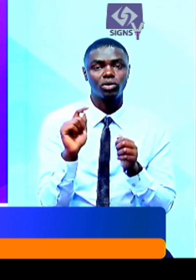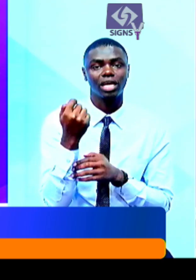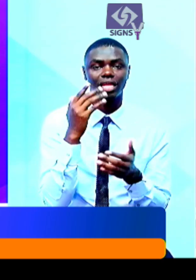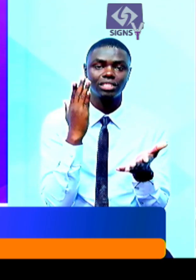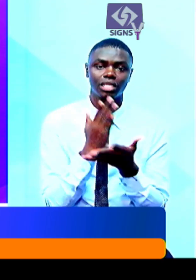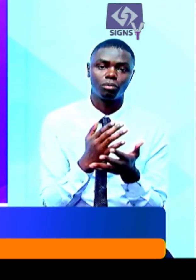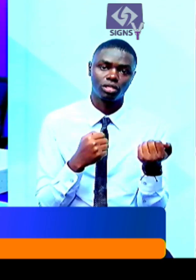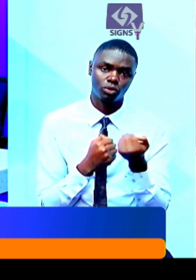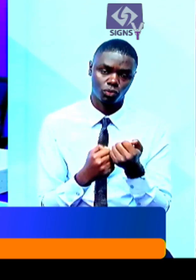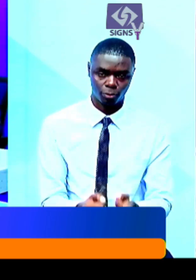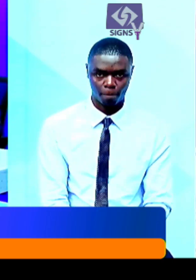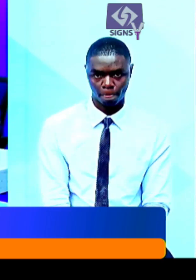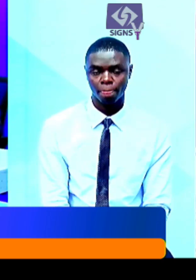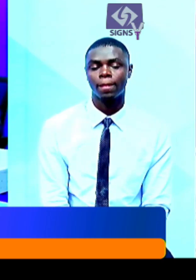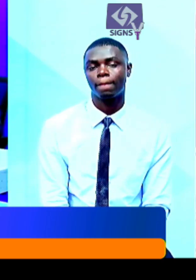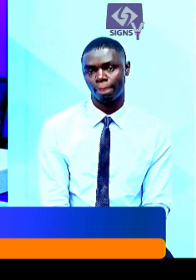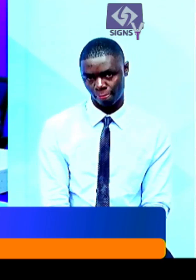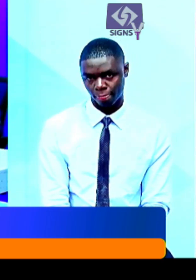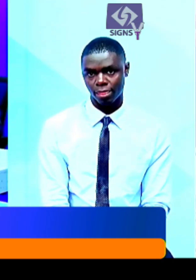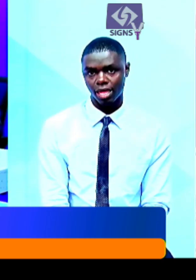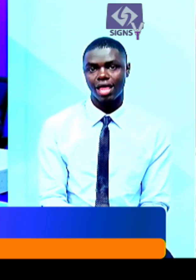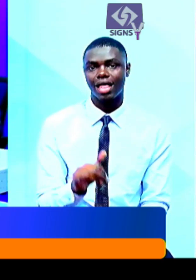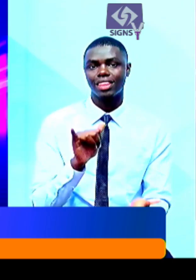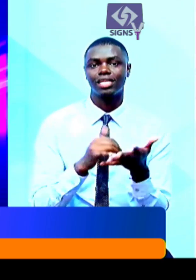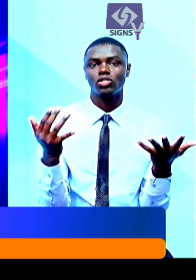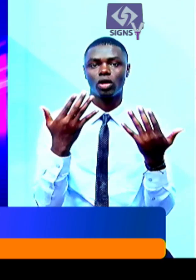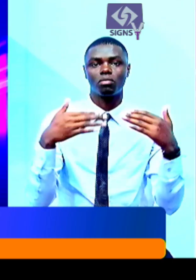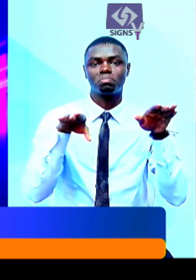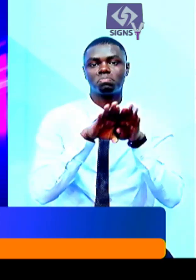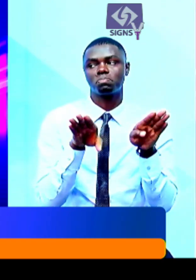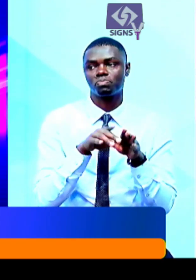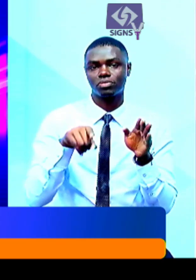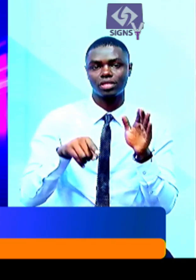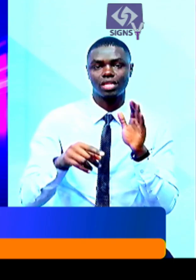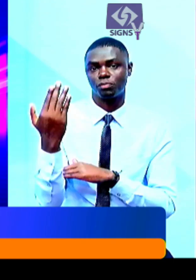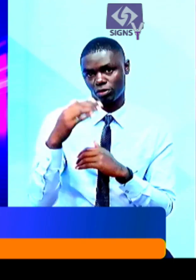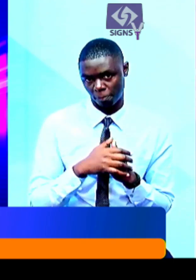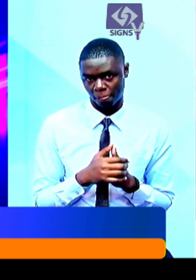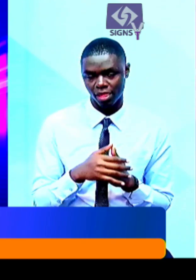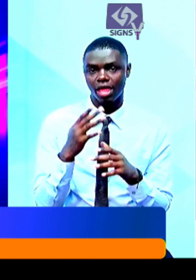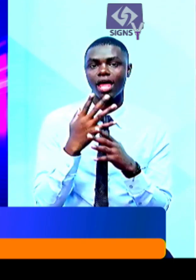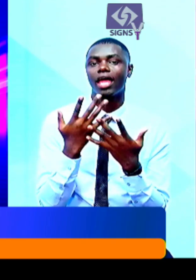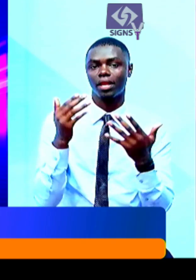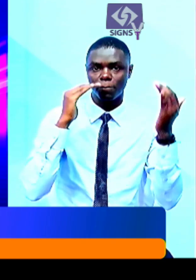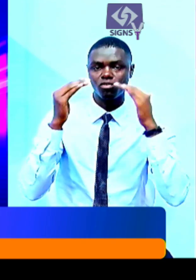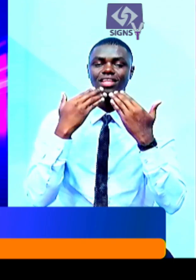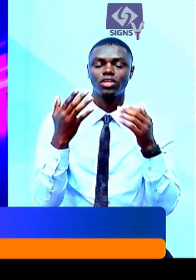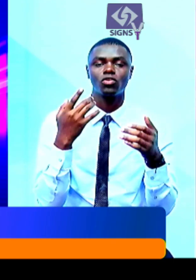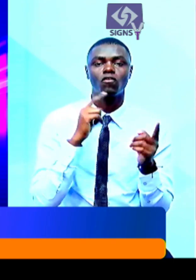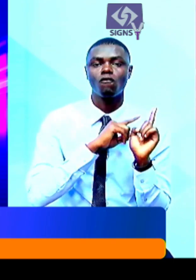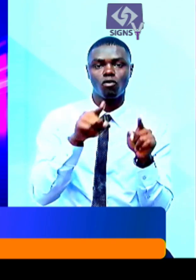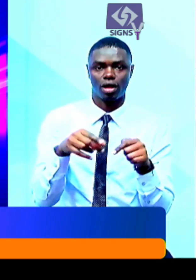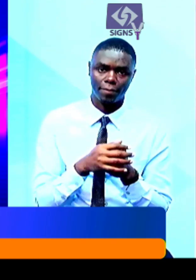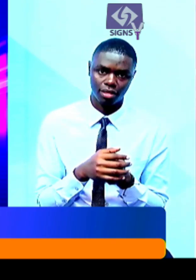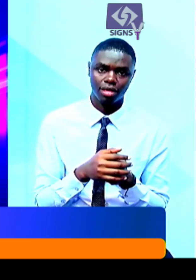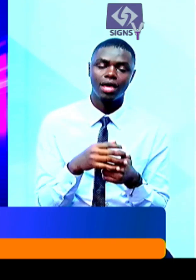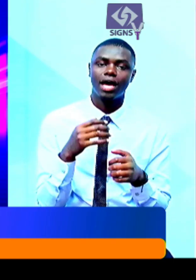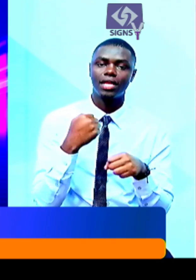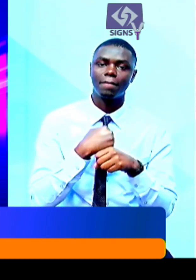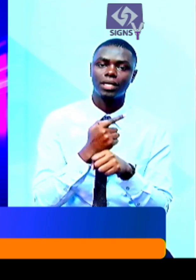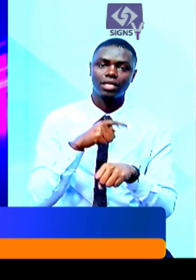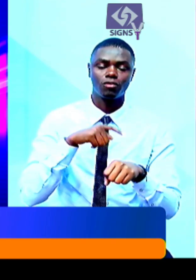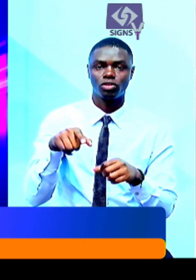is. All right. That is where we're going to end it this morning. And Professor, thank you very much for making time for this conversation